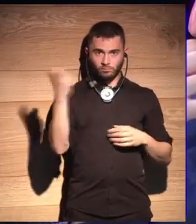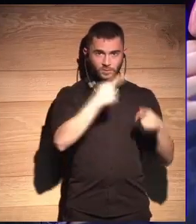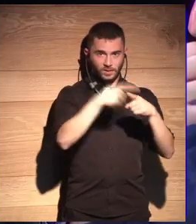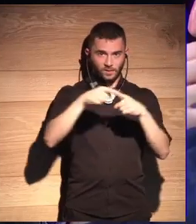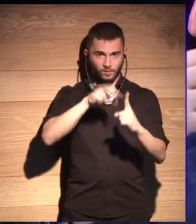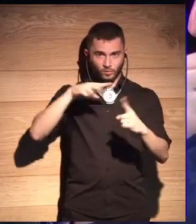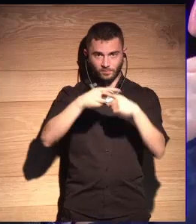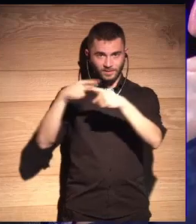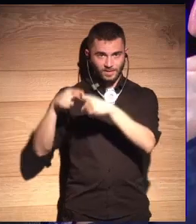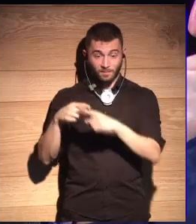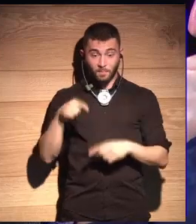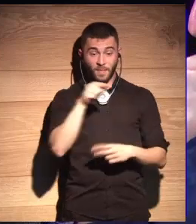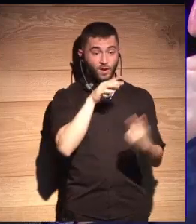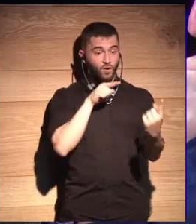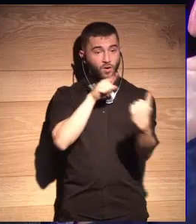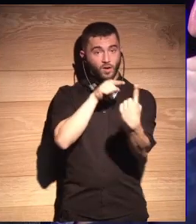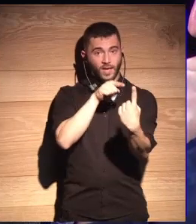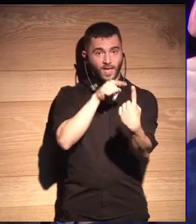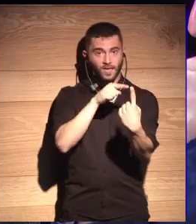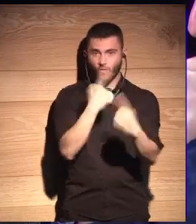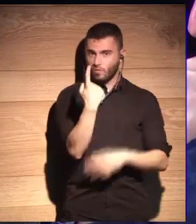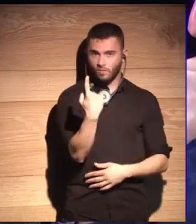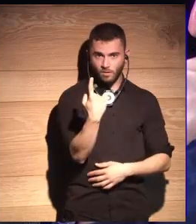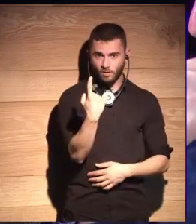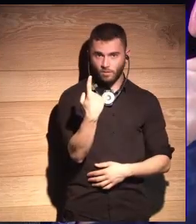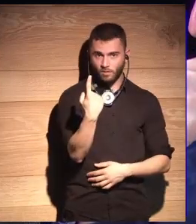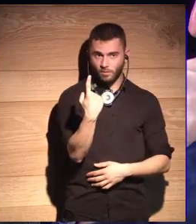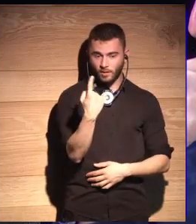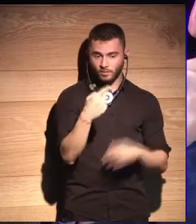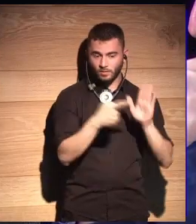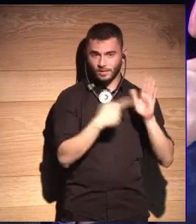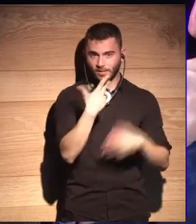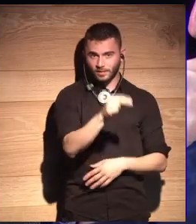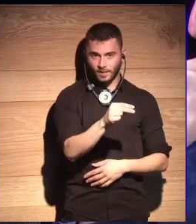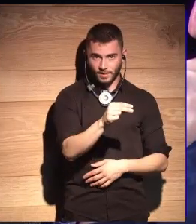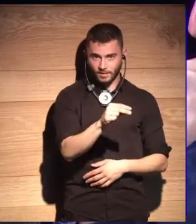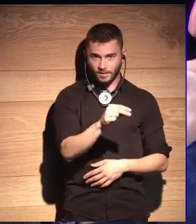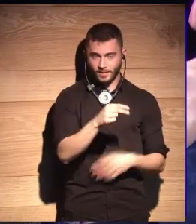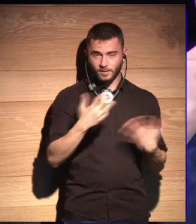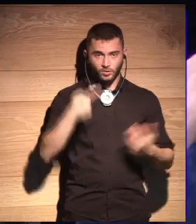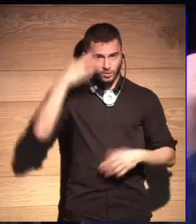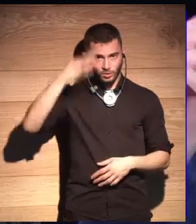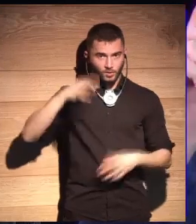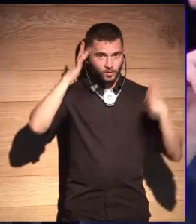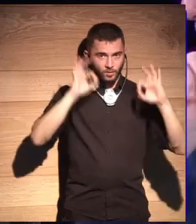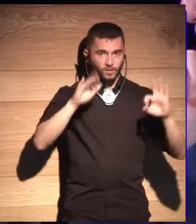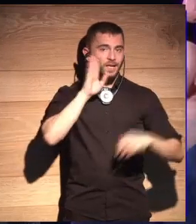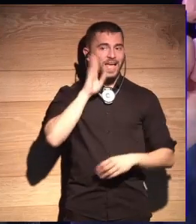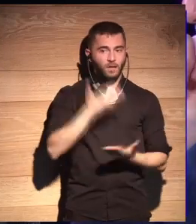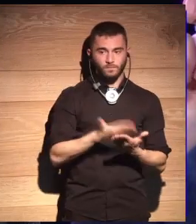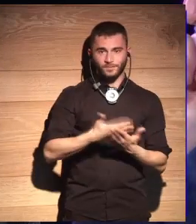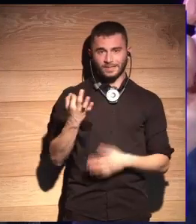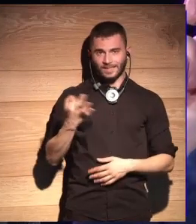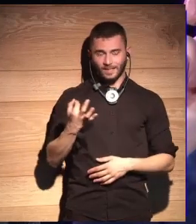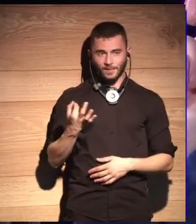your side, everyone is heterogeneous, different points of view, but they are just a single block that has no legitimacy. That